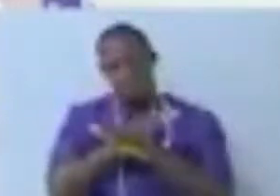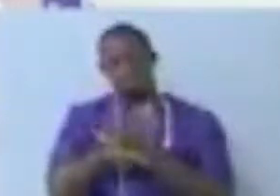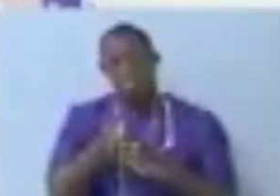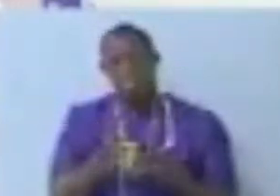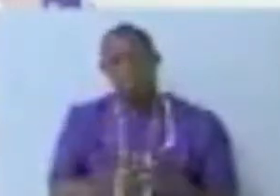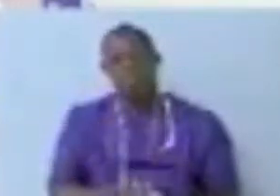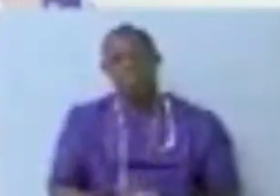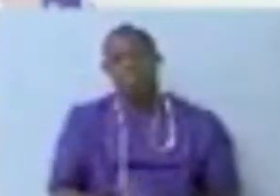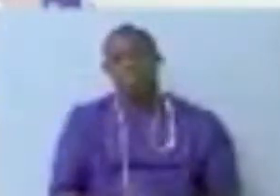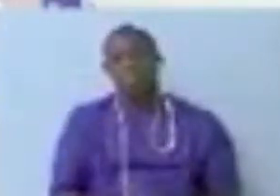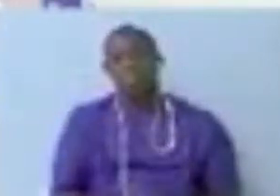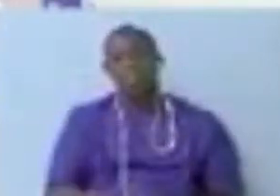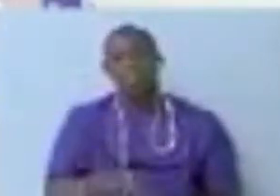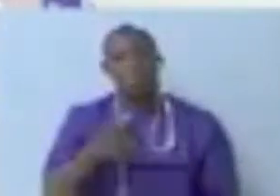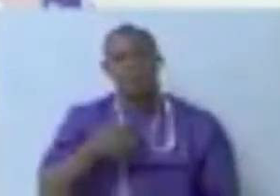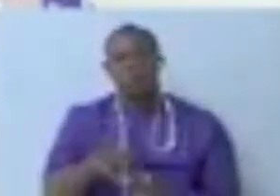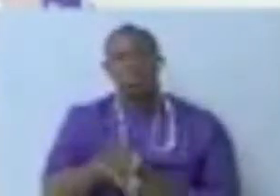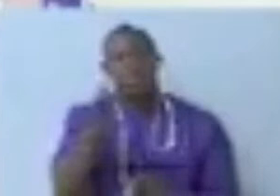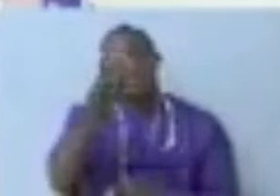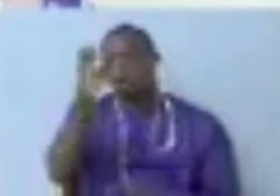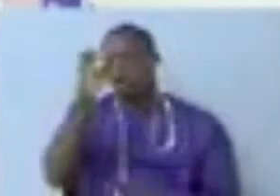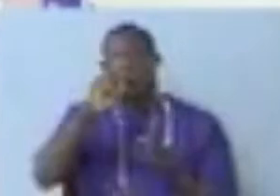I was 300 plus kilometers away. You